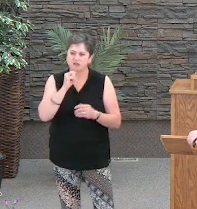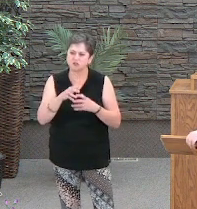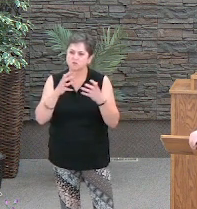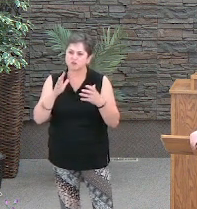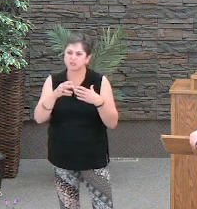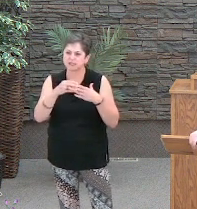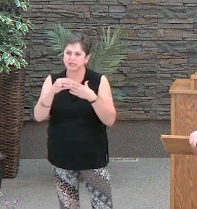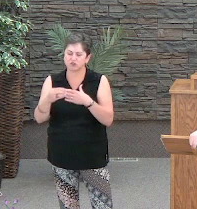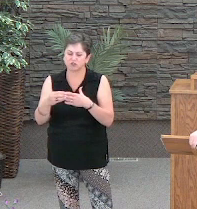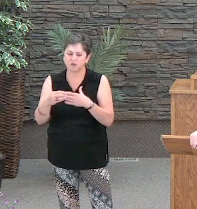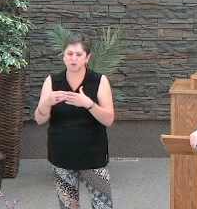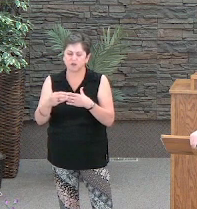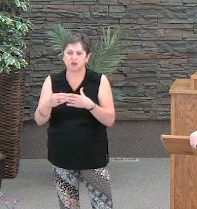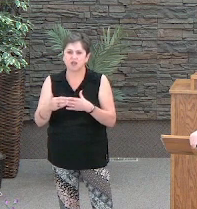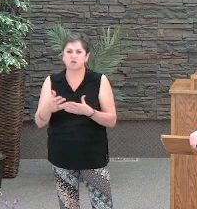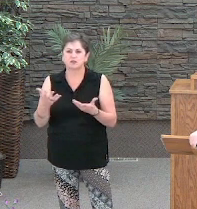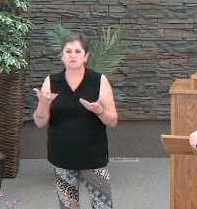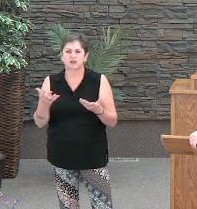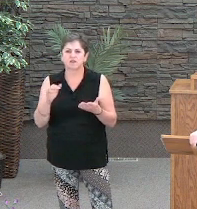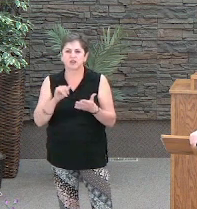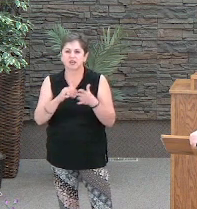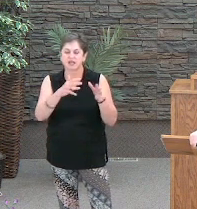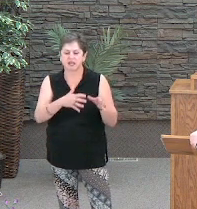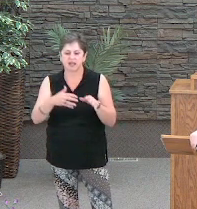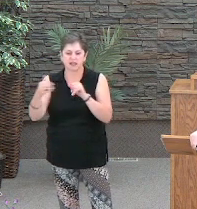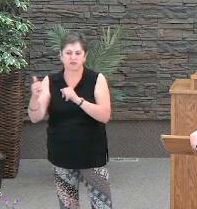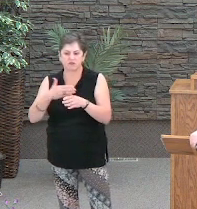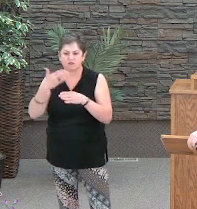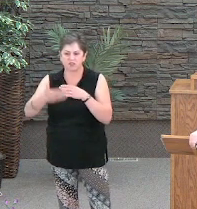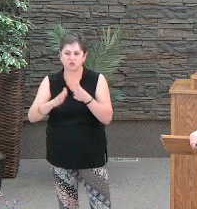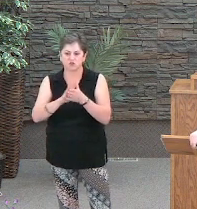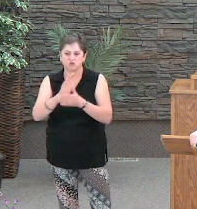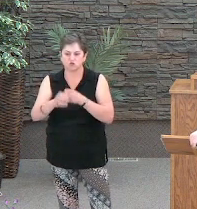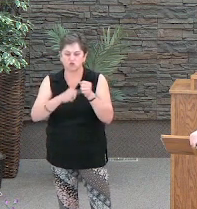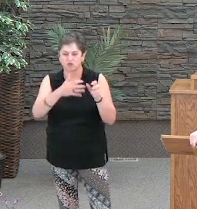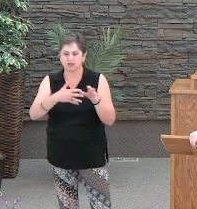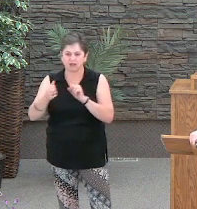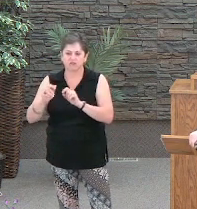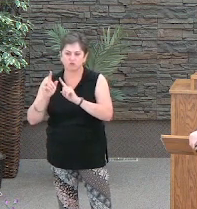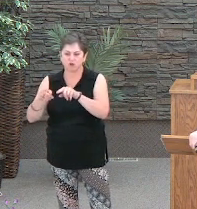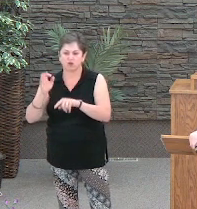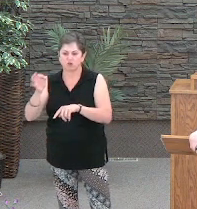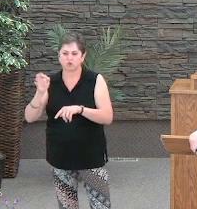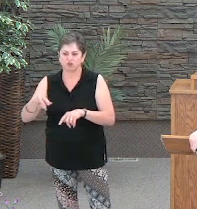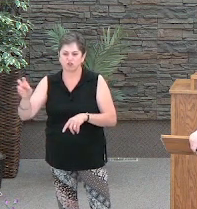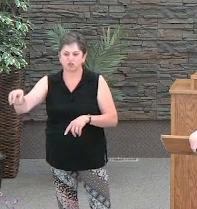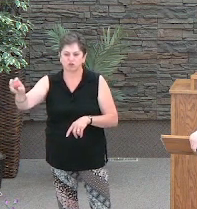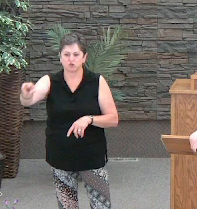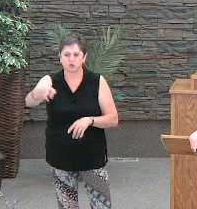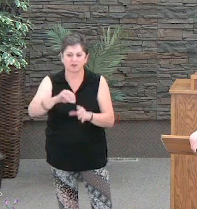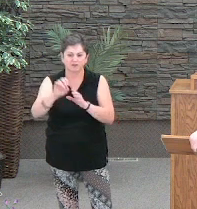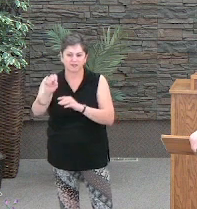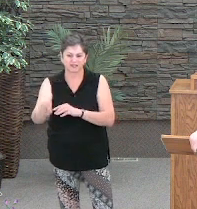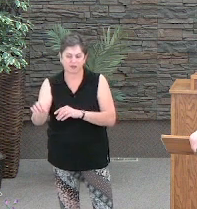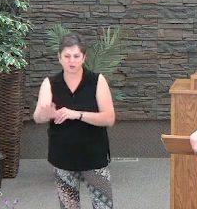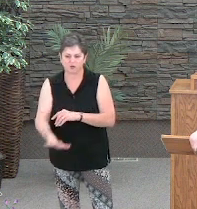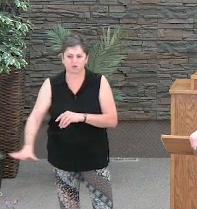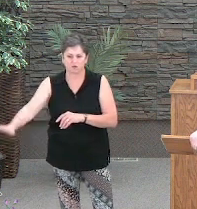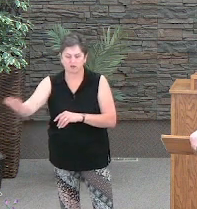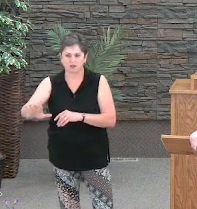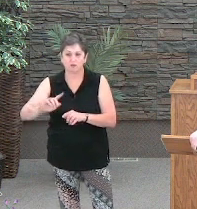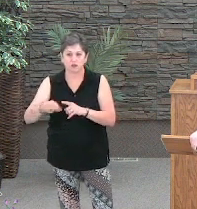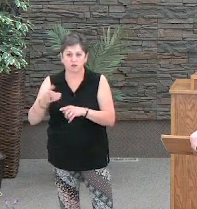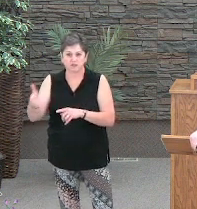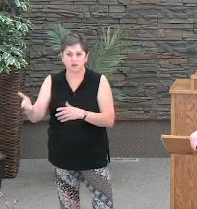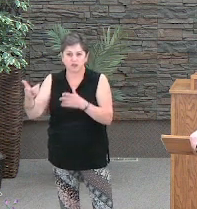much his leadership, it was that he left at the end of the school year and he went on a preaching tour of the South. And while he was